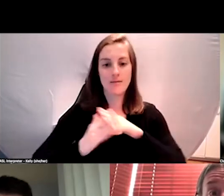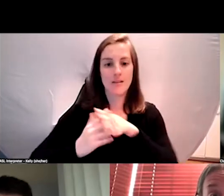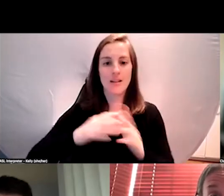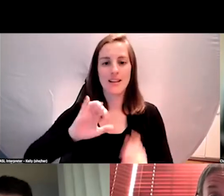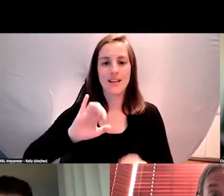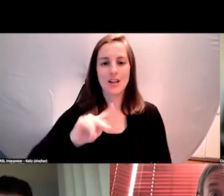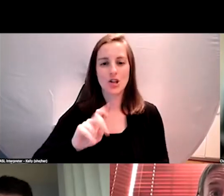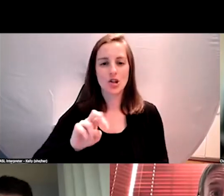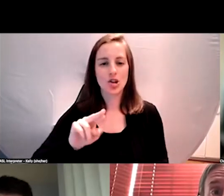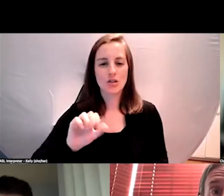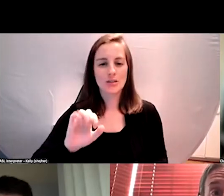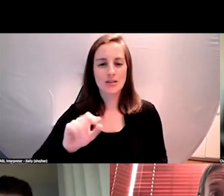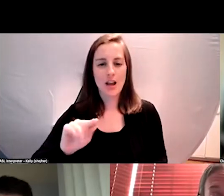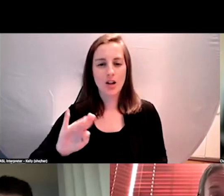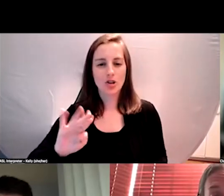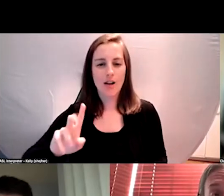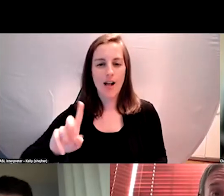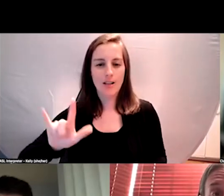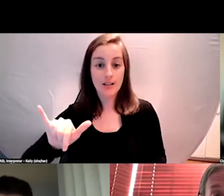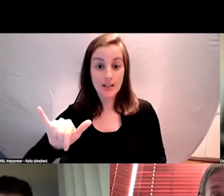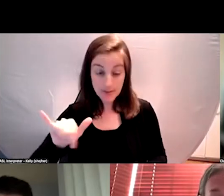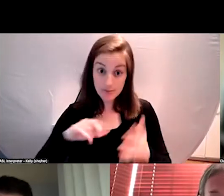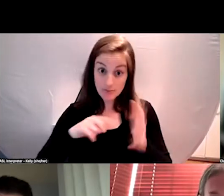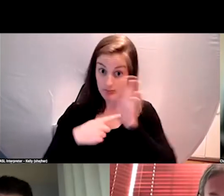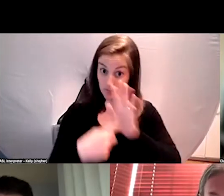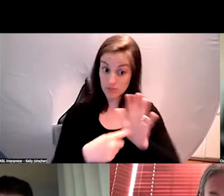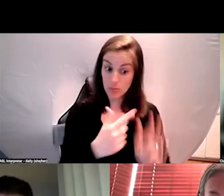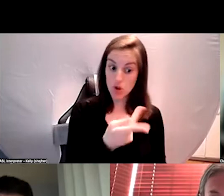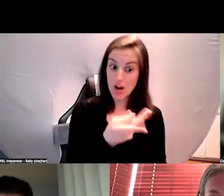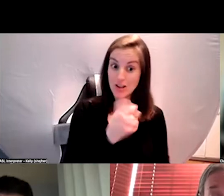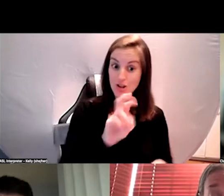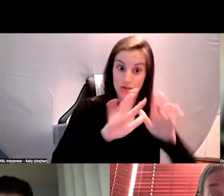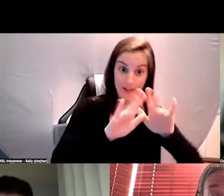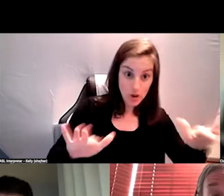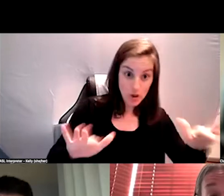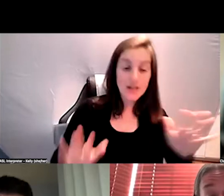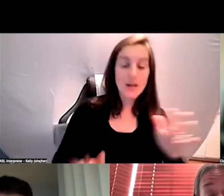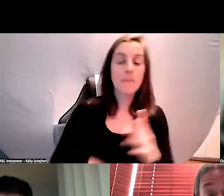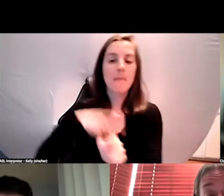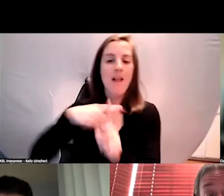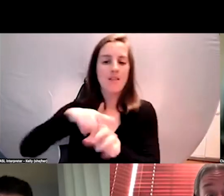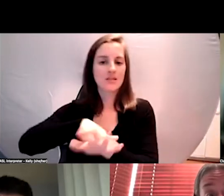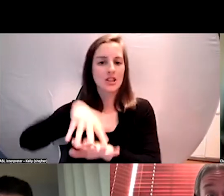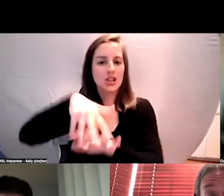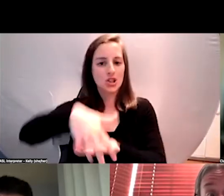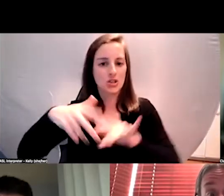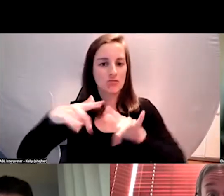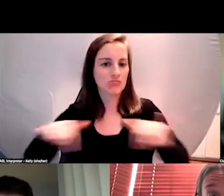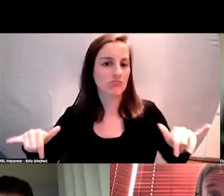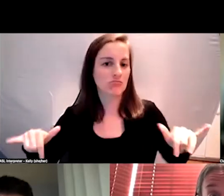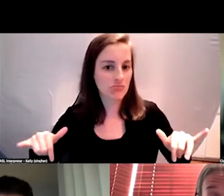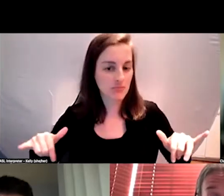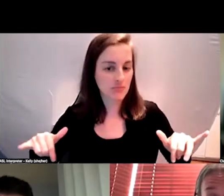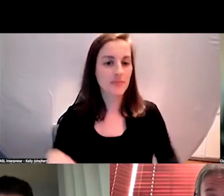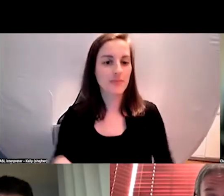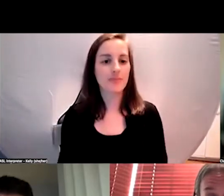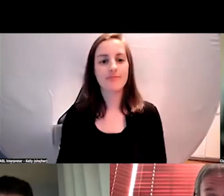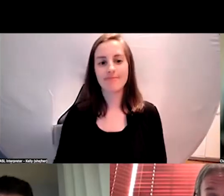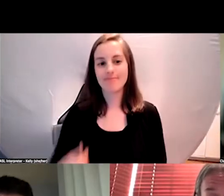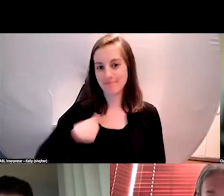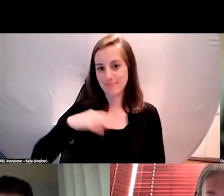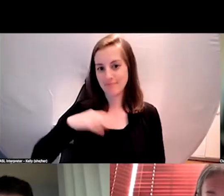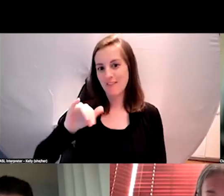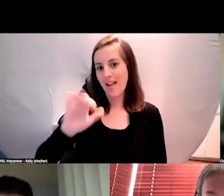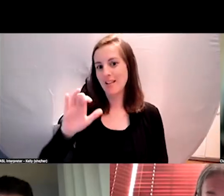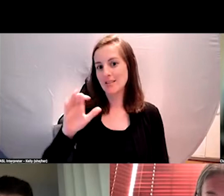acknowledging gender diversity and indigeneity in care. I am one of the faculty members who works in this